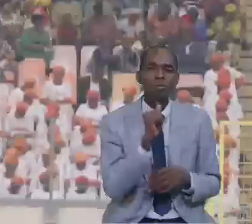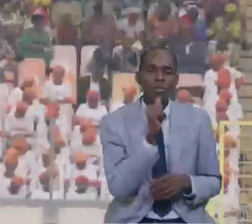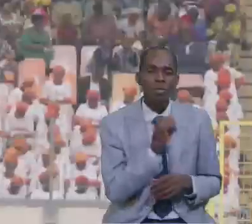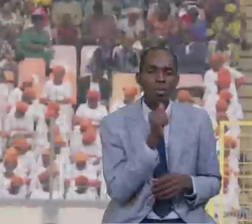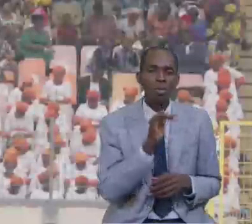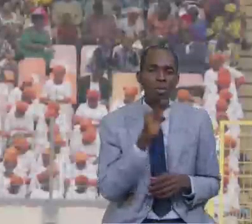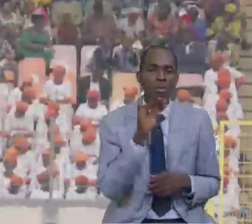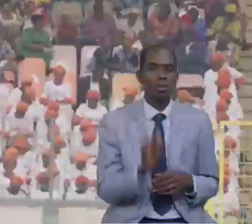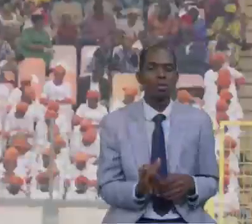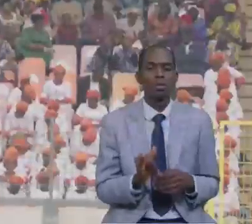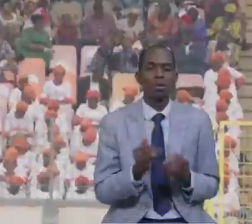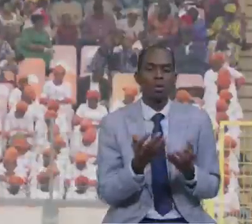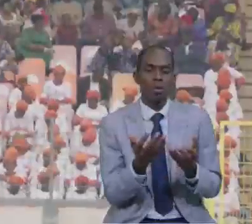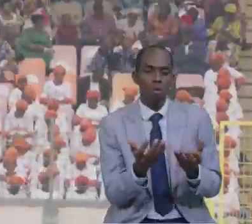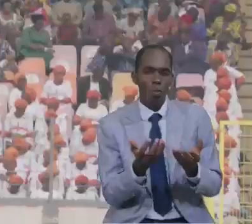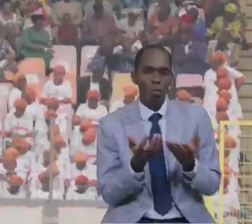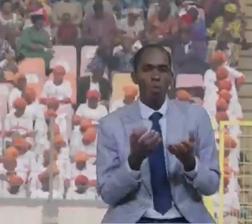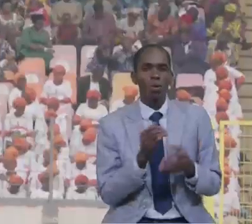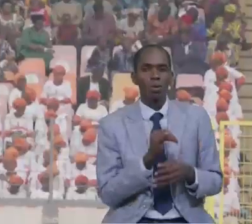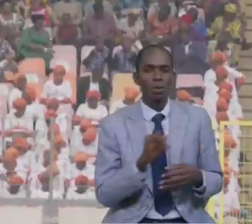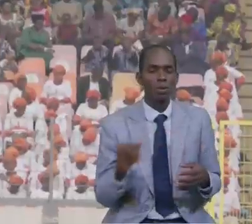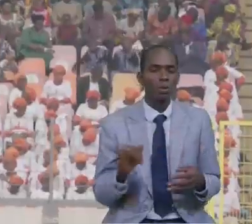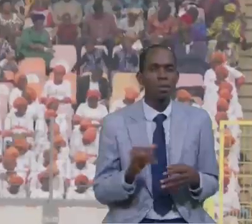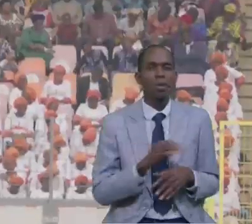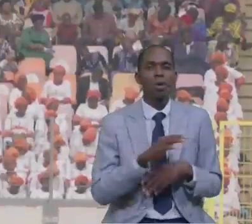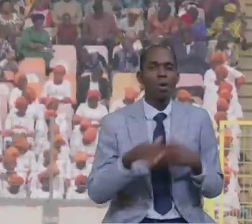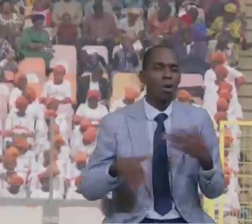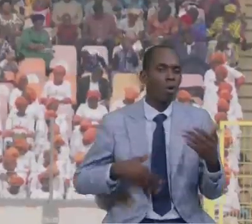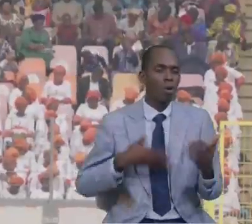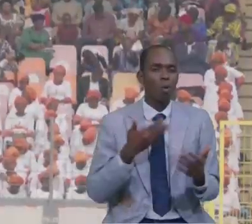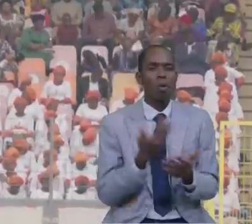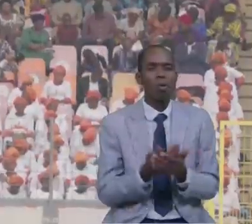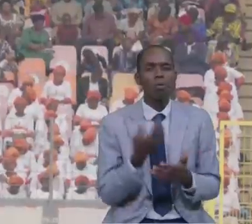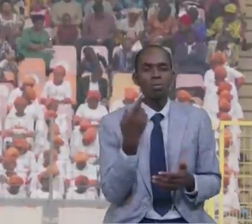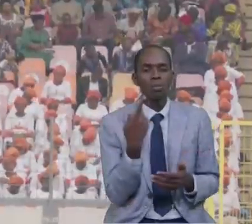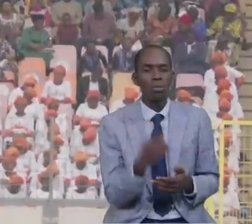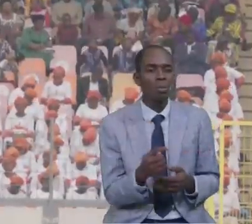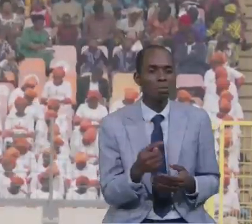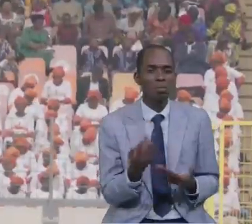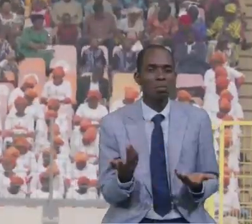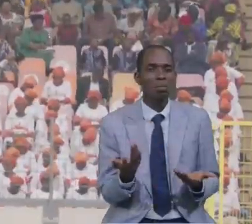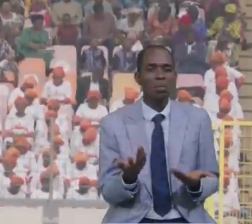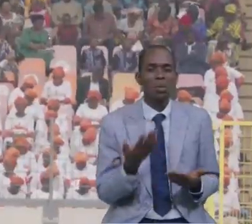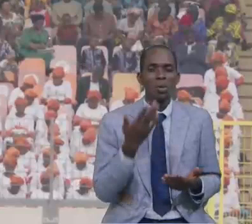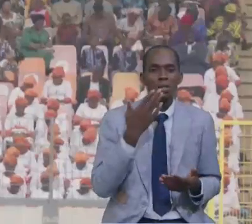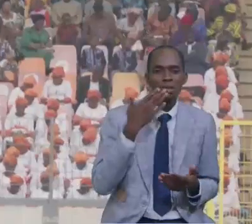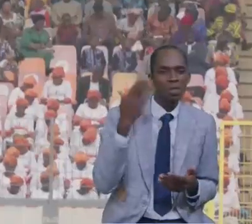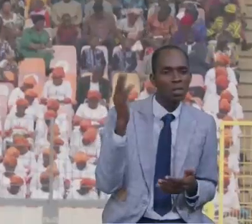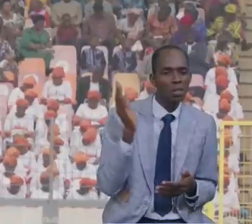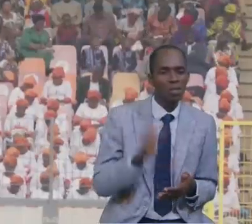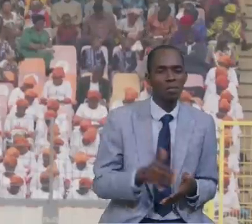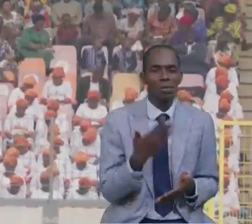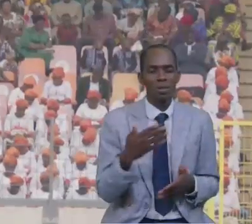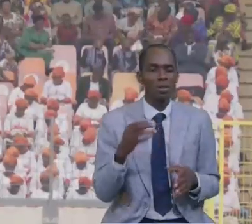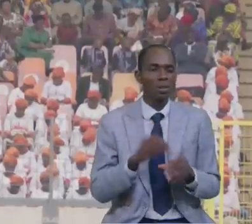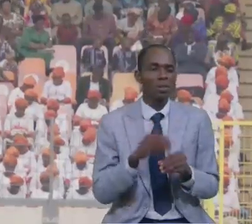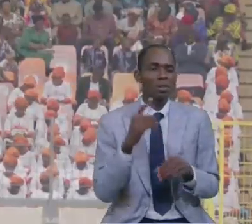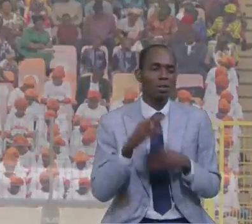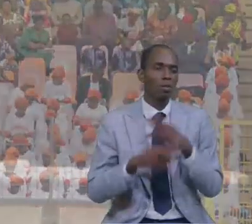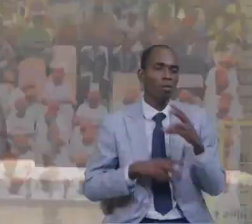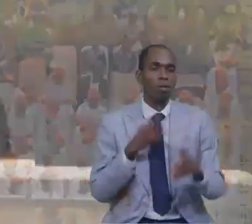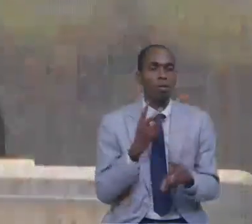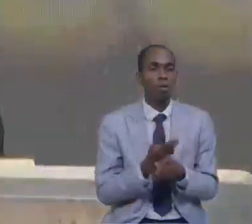evil in the world. We're told in 1 Thessalonians chapter 5, reading from